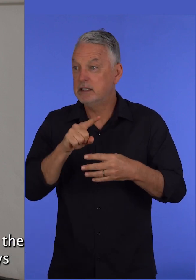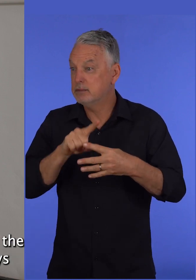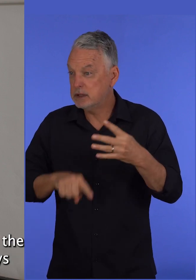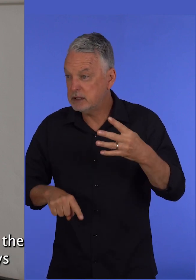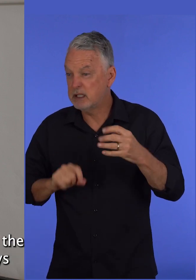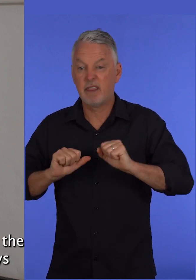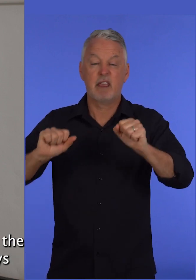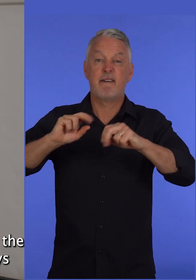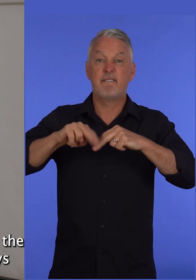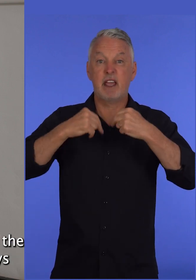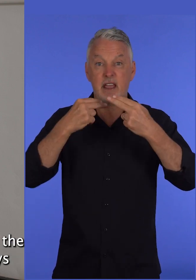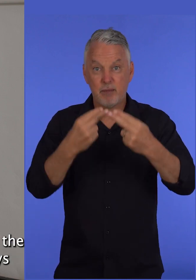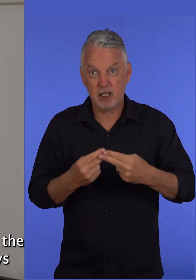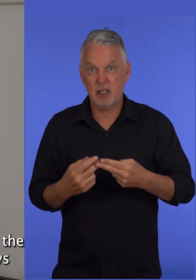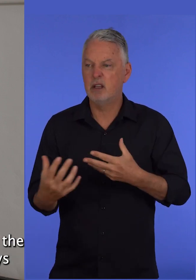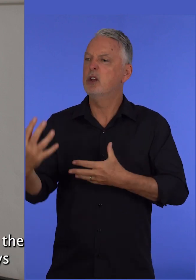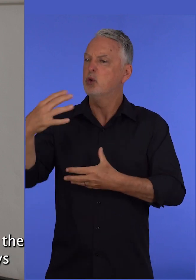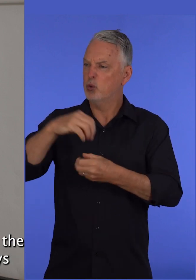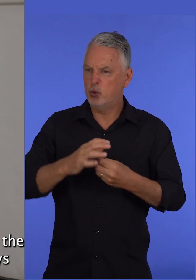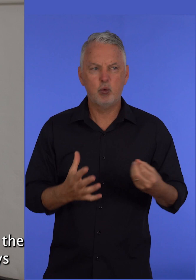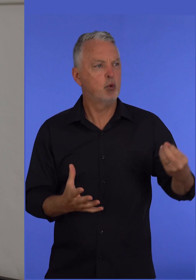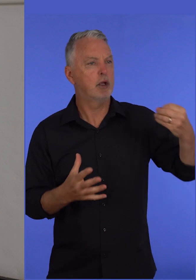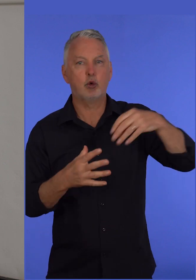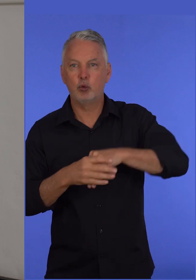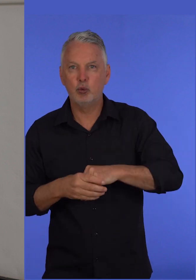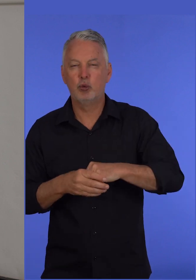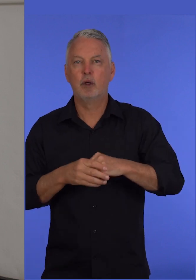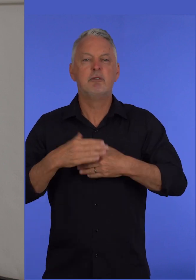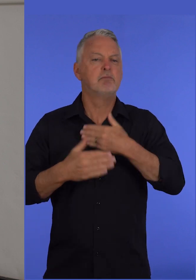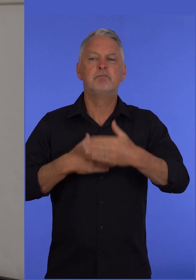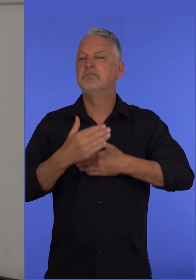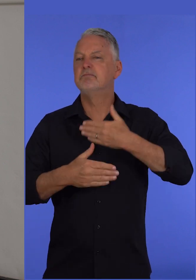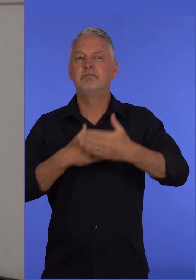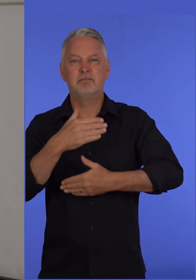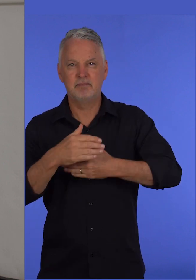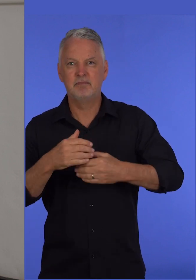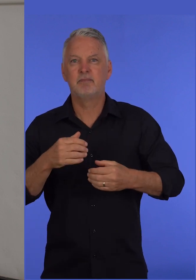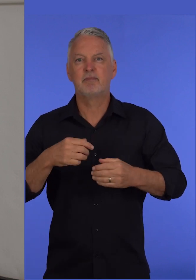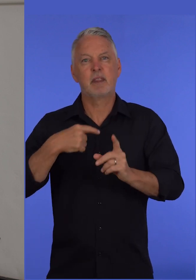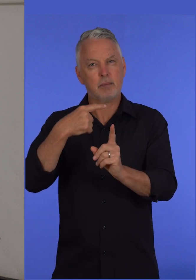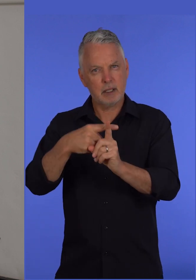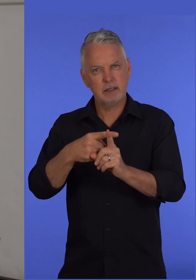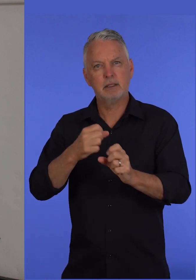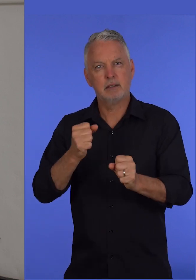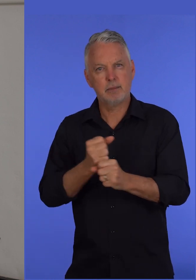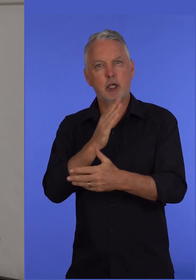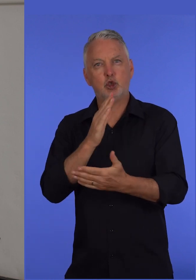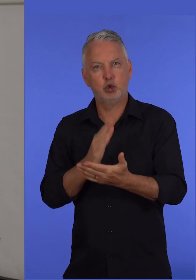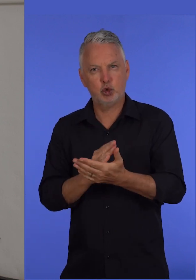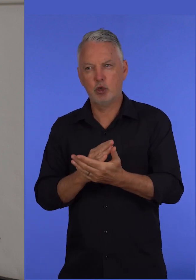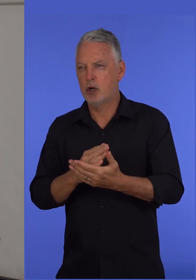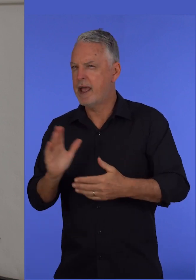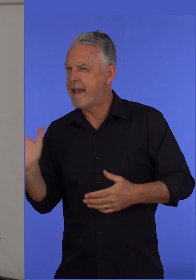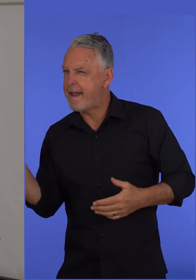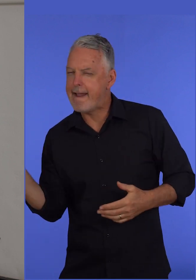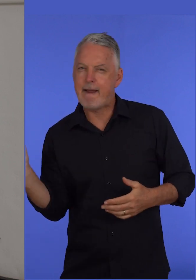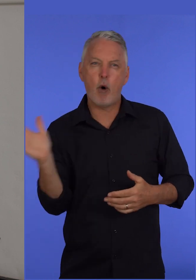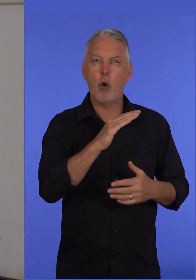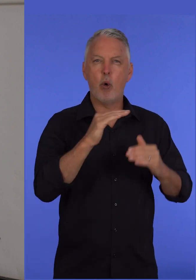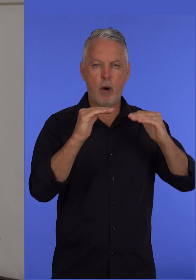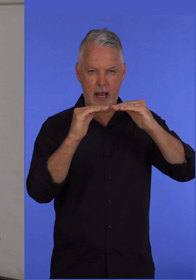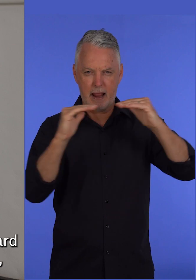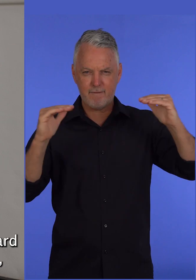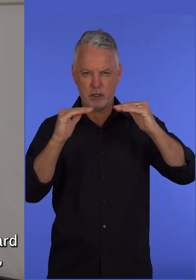of the guide rails and the pathways that we go forward, but also that there is the presence of disability at every